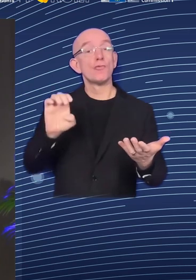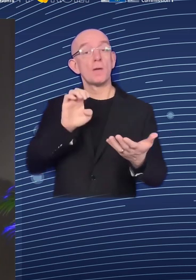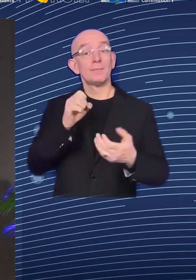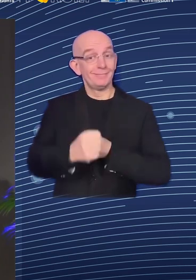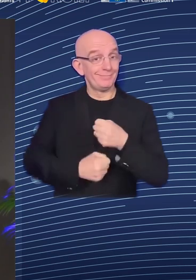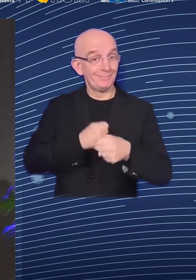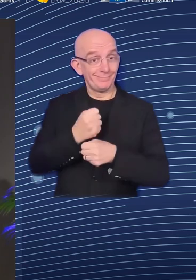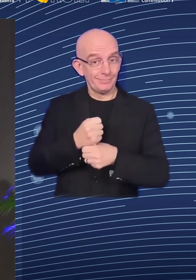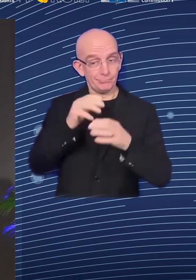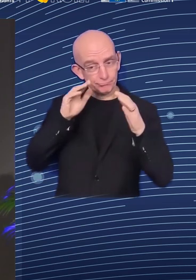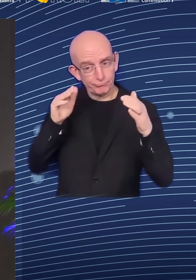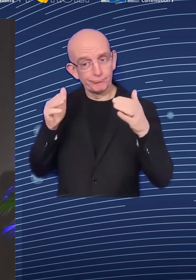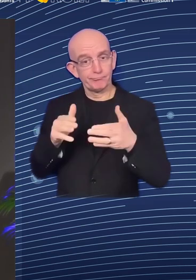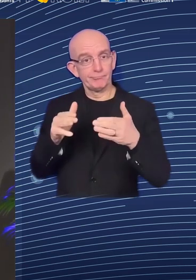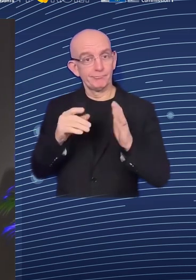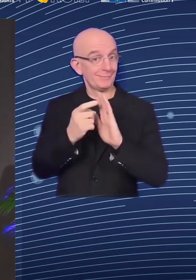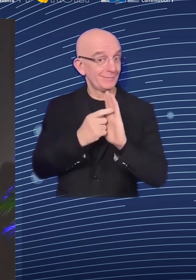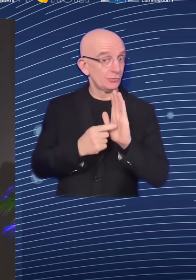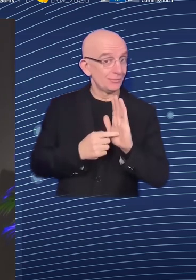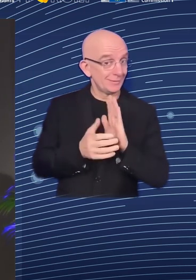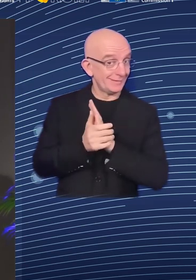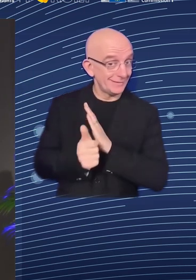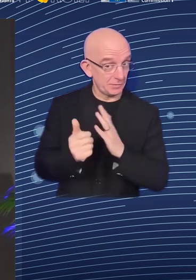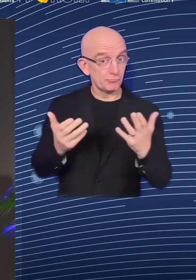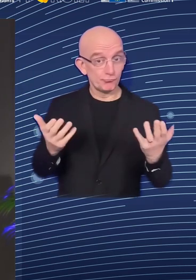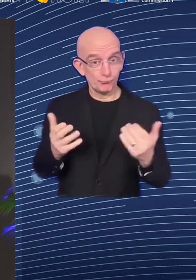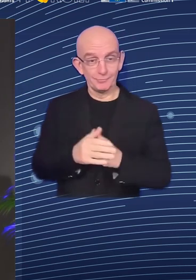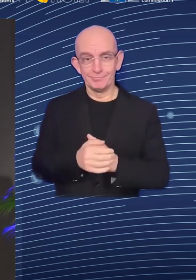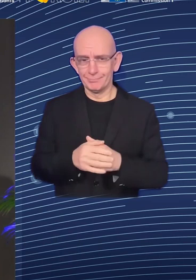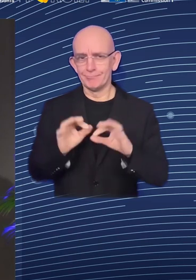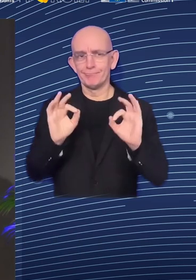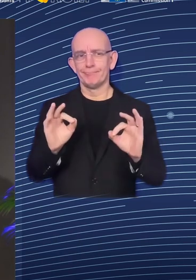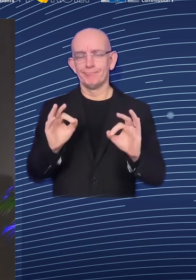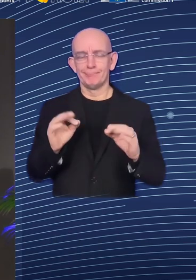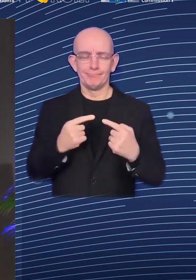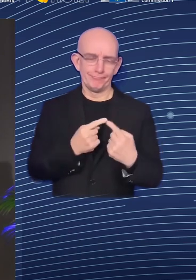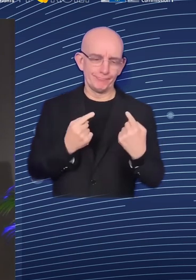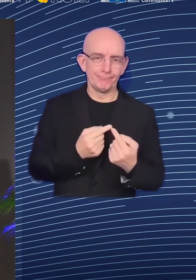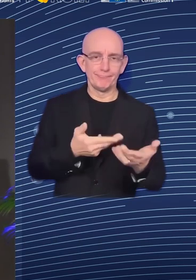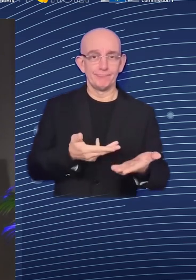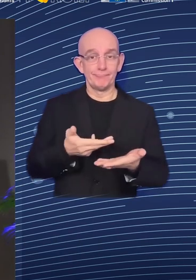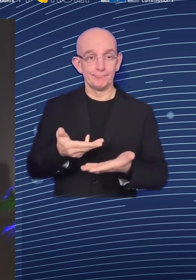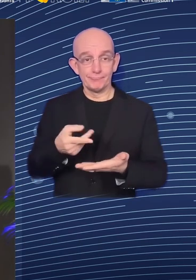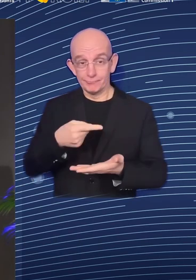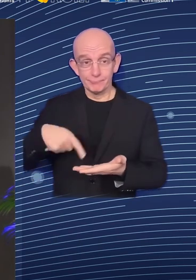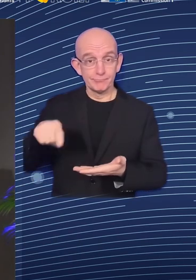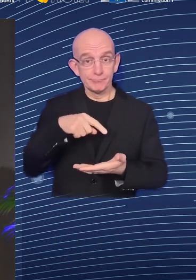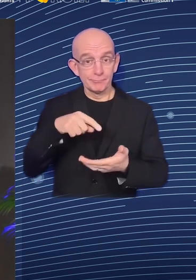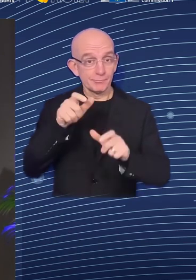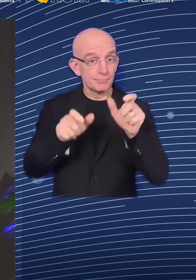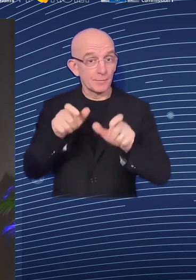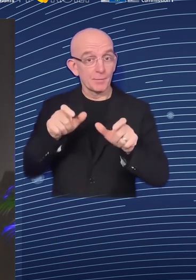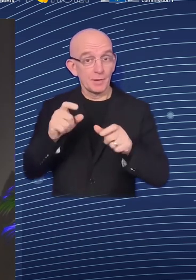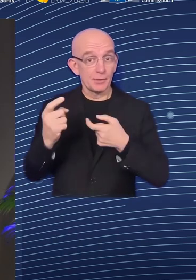first. We have English, French, and German interpretation, as well as sign language for those joining online. For those in the room, if you have taken a